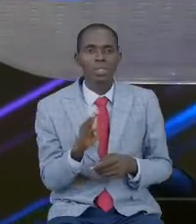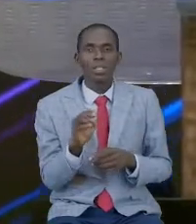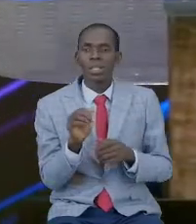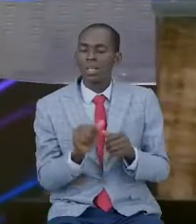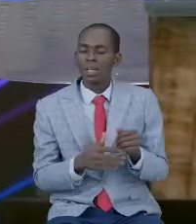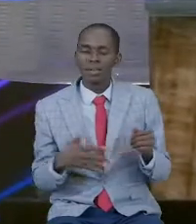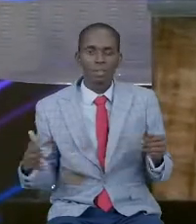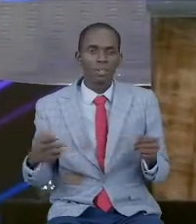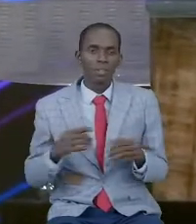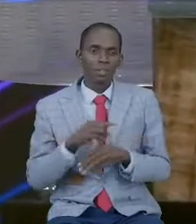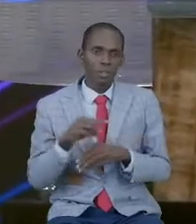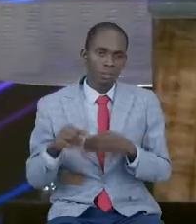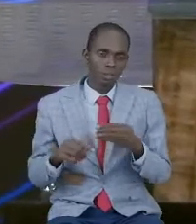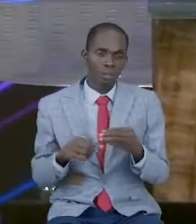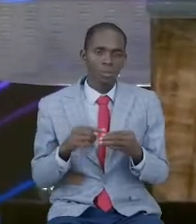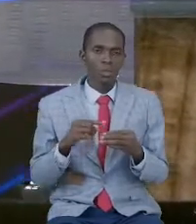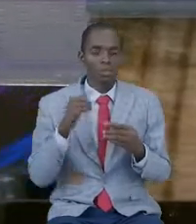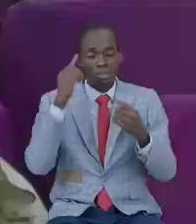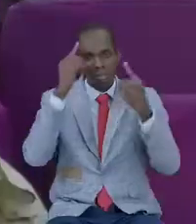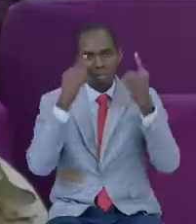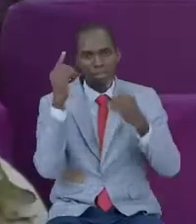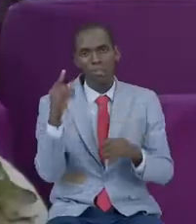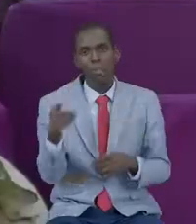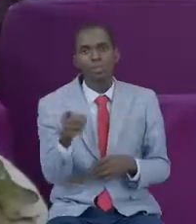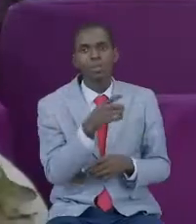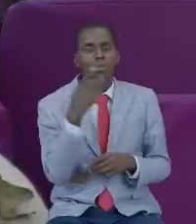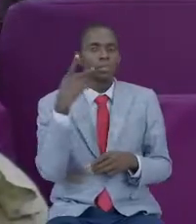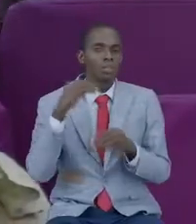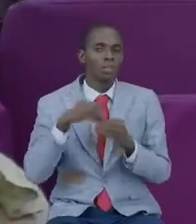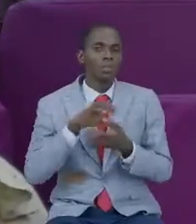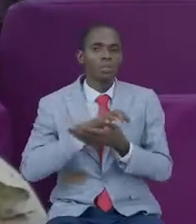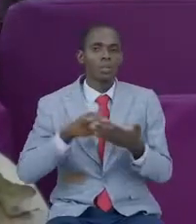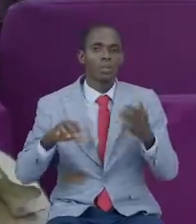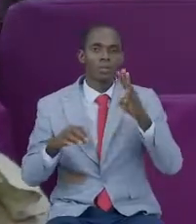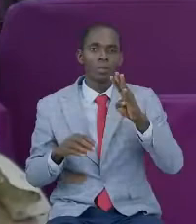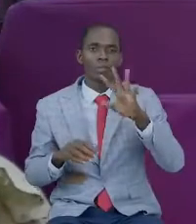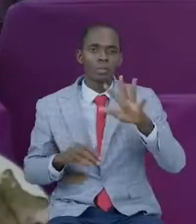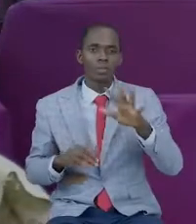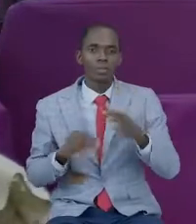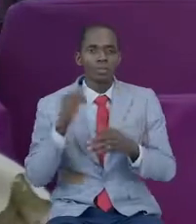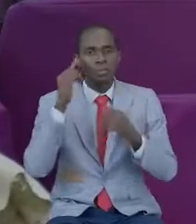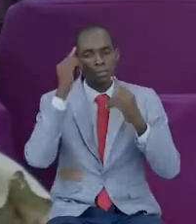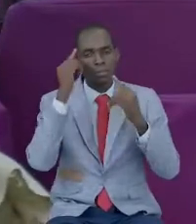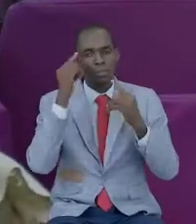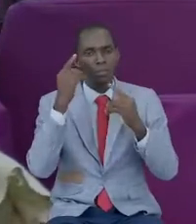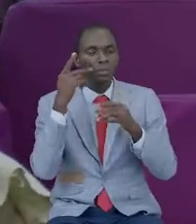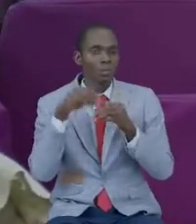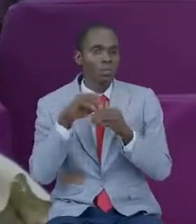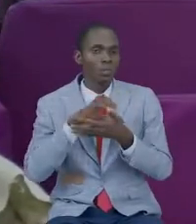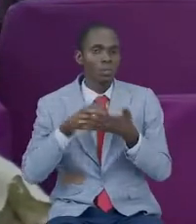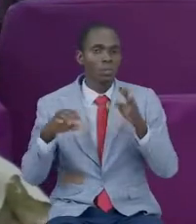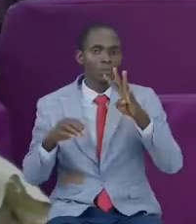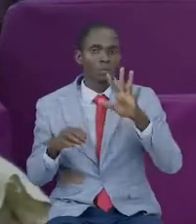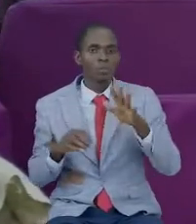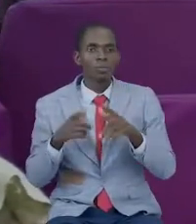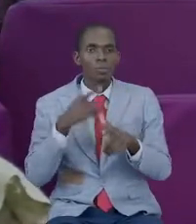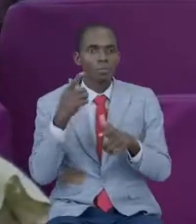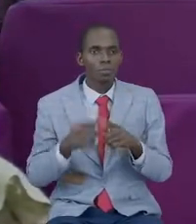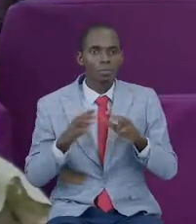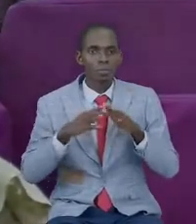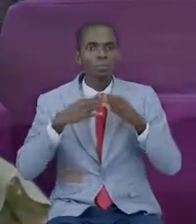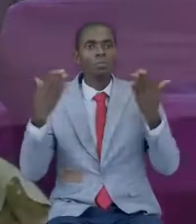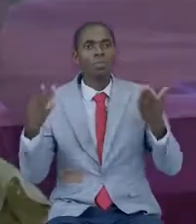everything concerning me. Look at verse 45. In verse 45, then open he